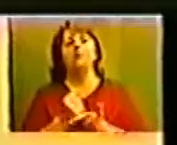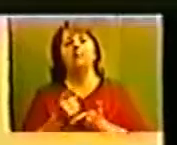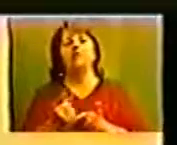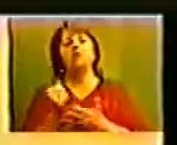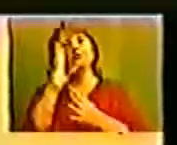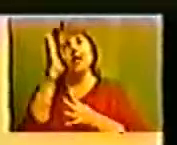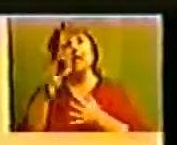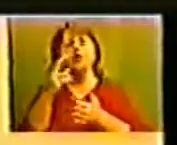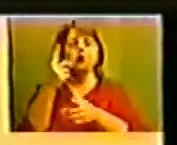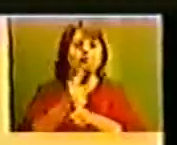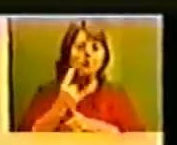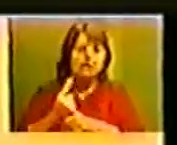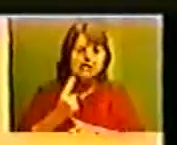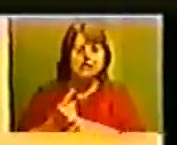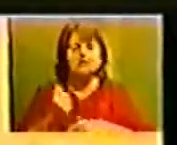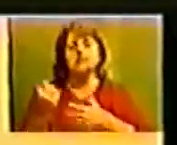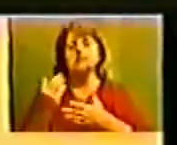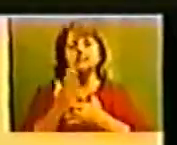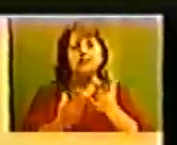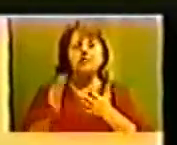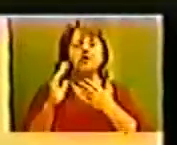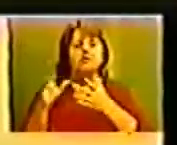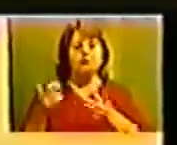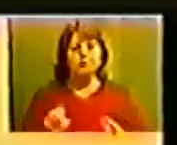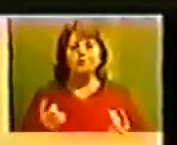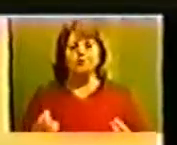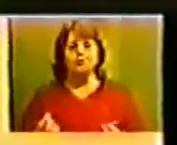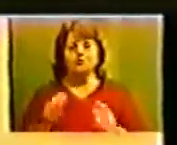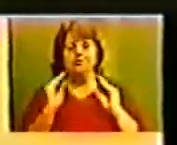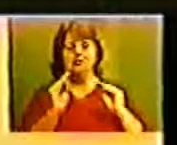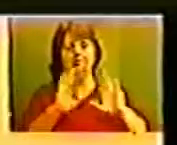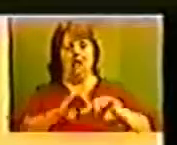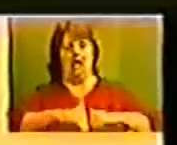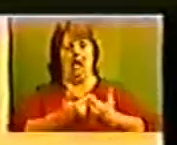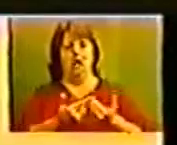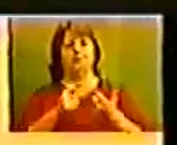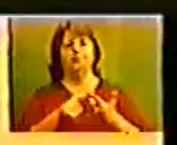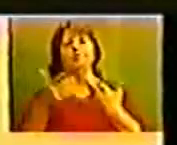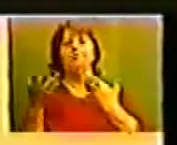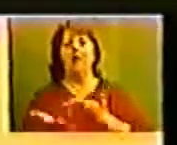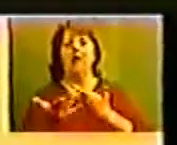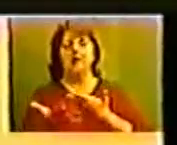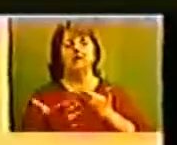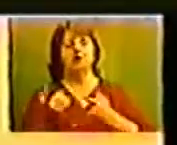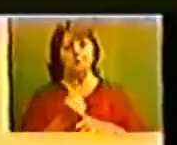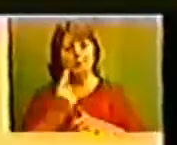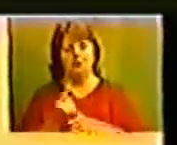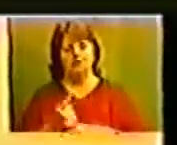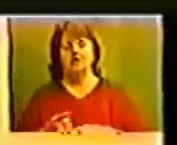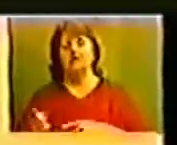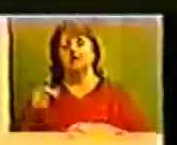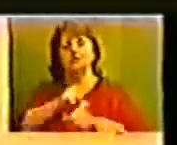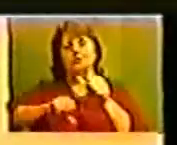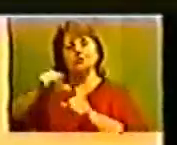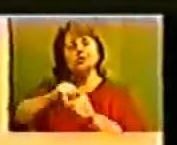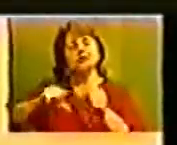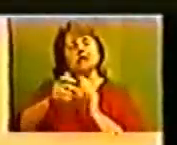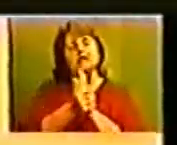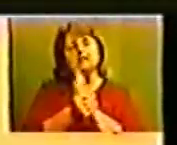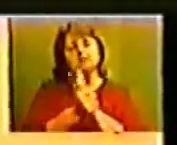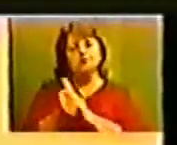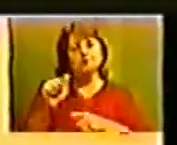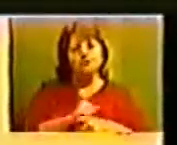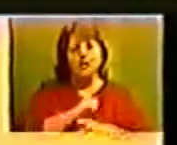create a routine, give them something to do, teach them how to wait. Social skills training and practice is